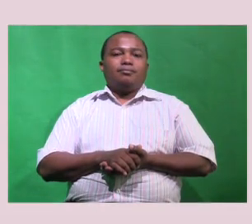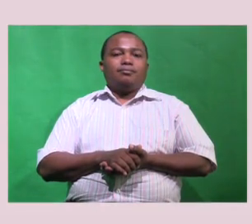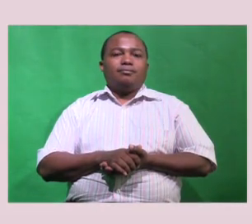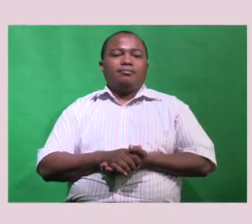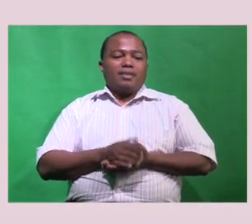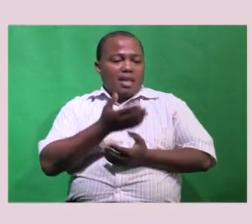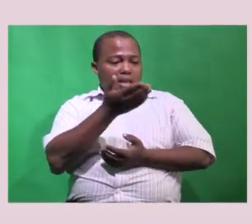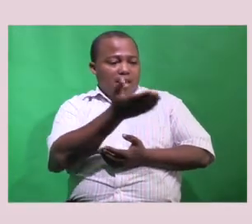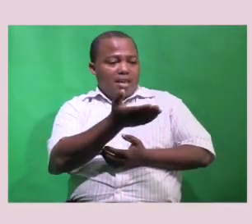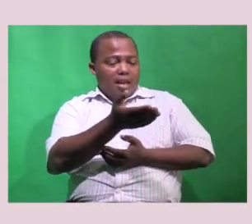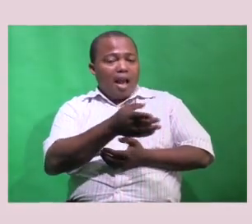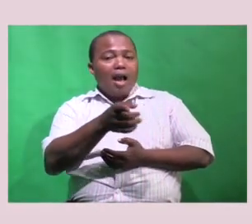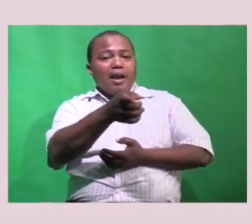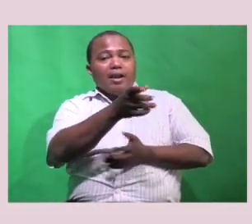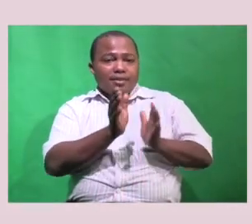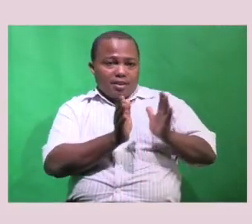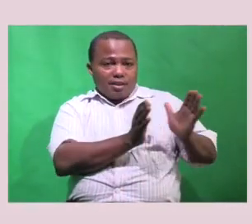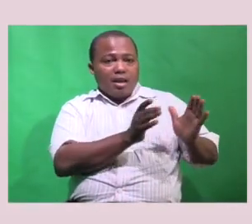Here is a debit.